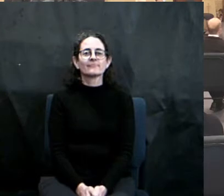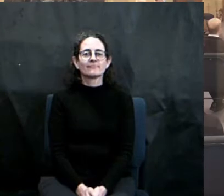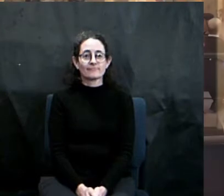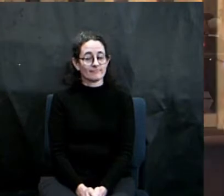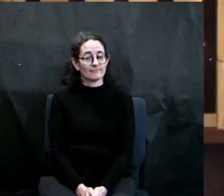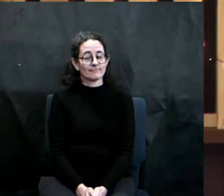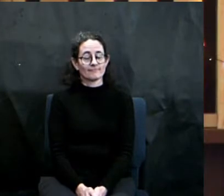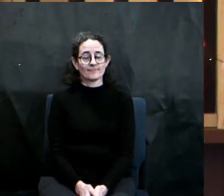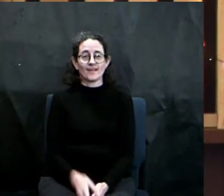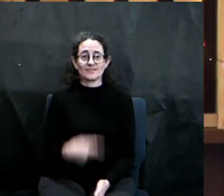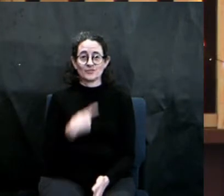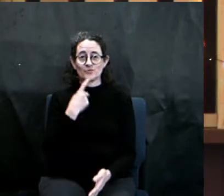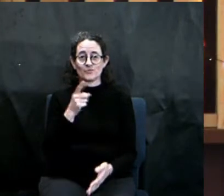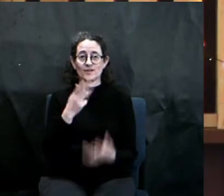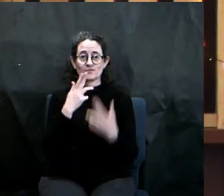passionate.